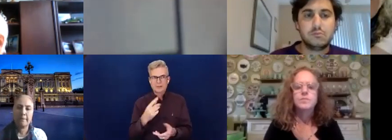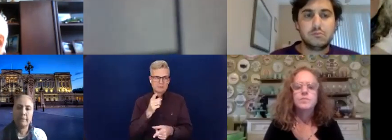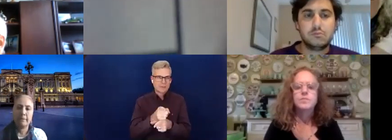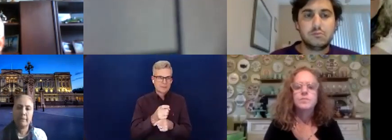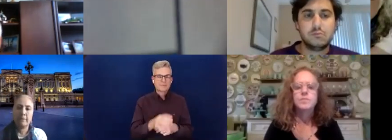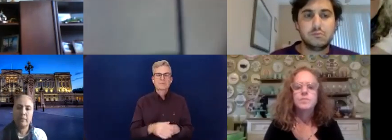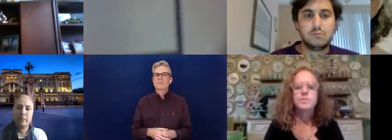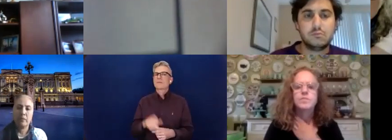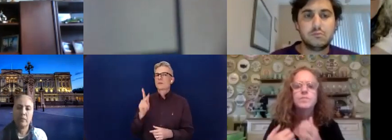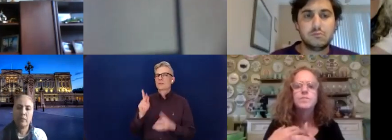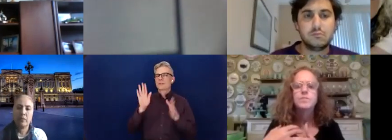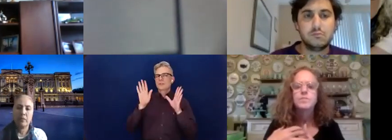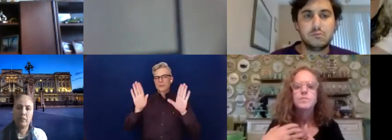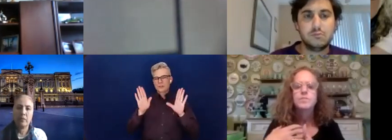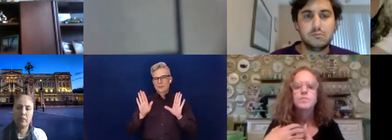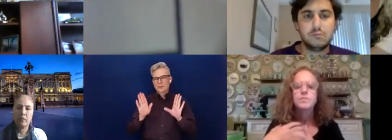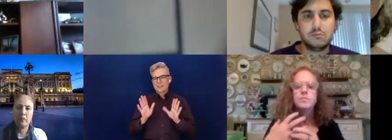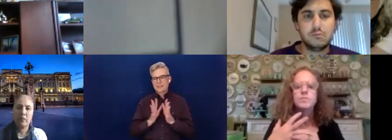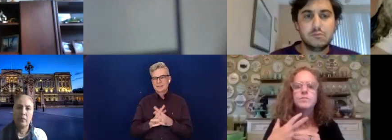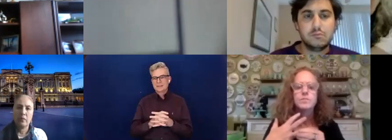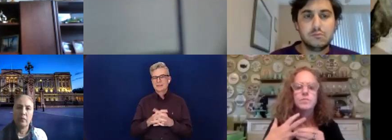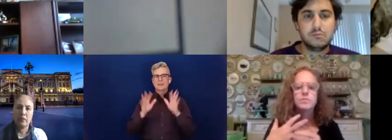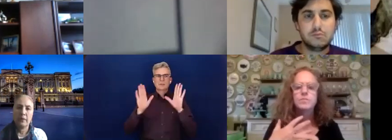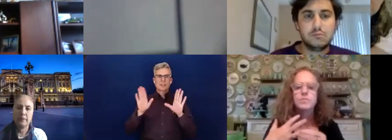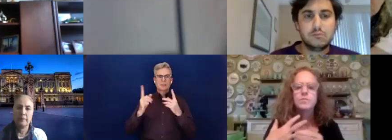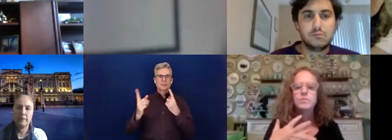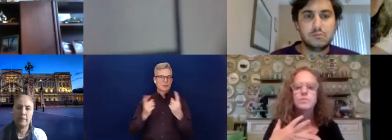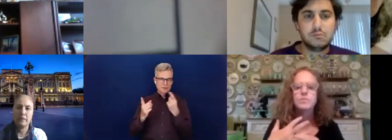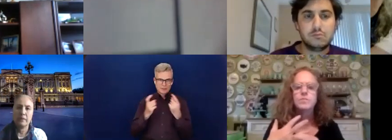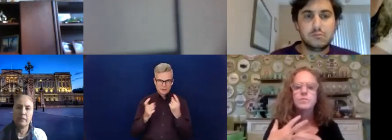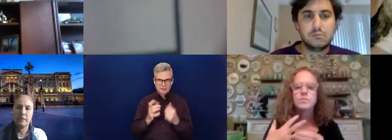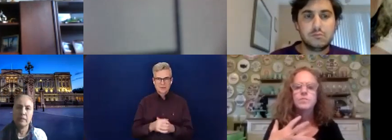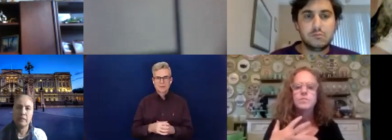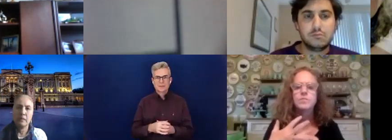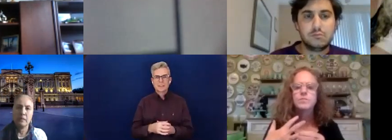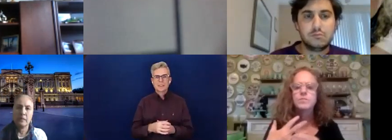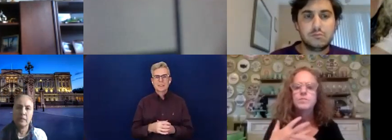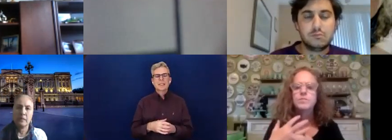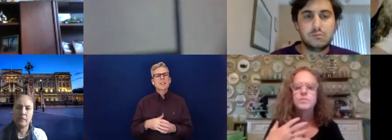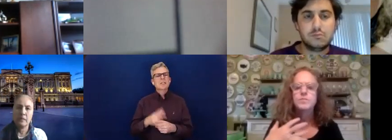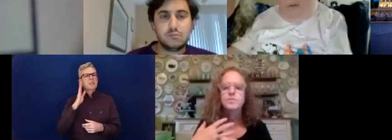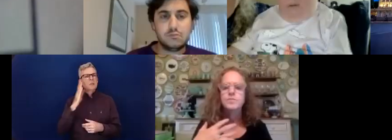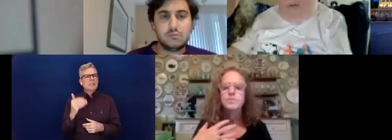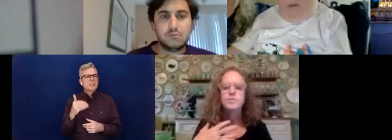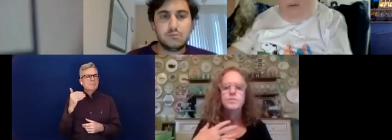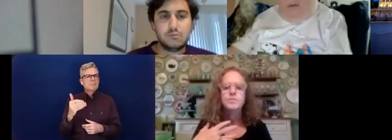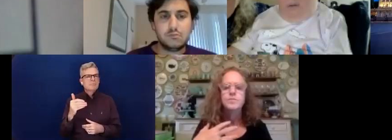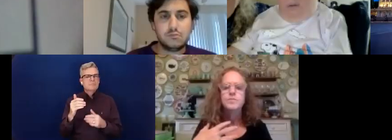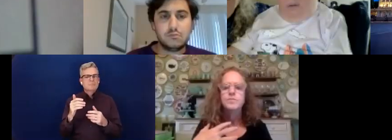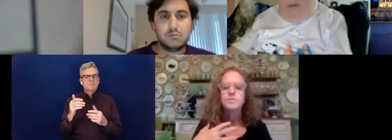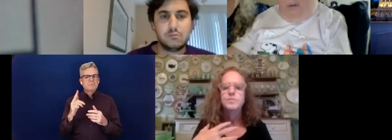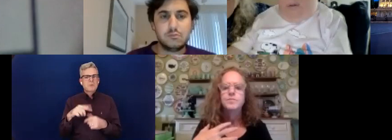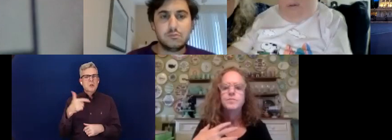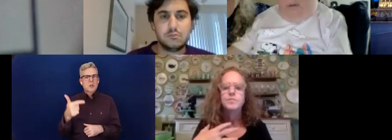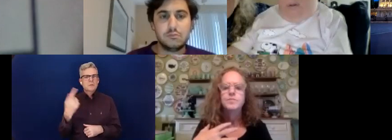Okay, great questions coming through. Let's go to somebody now who has